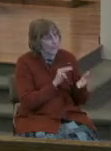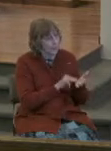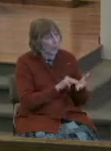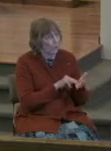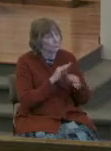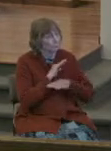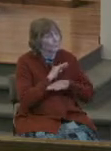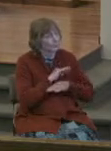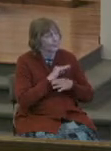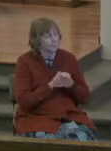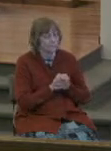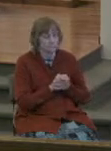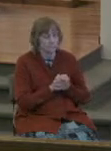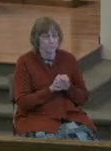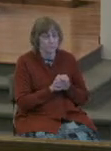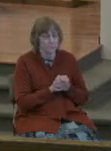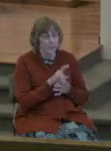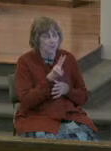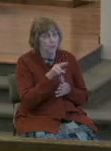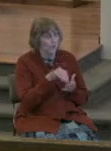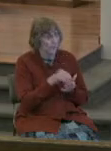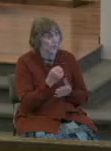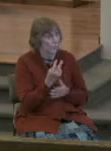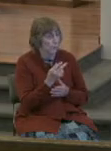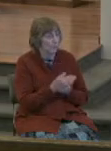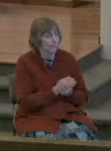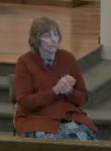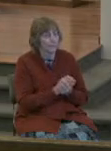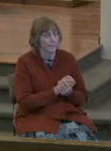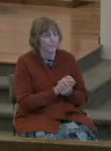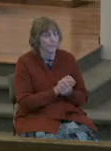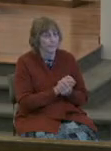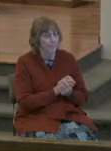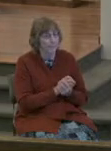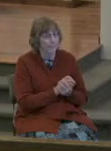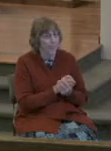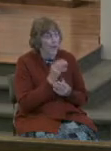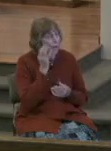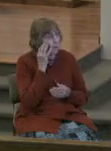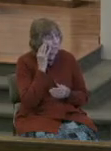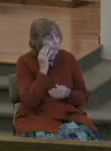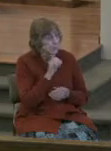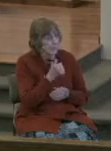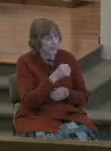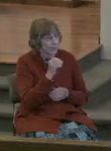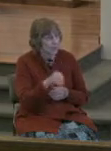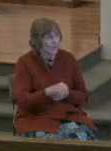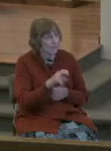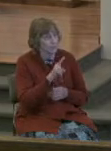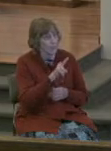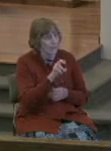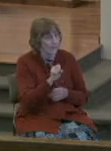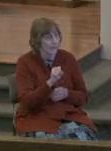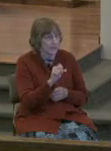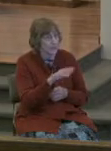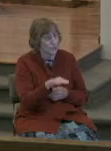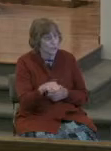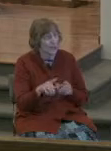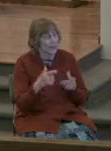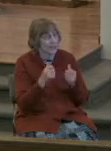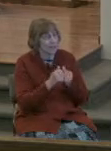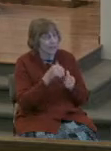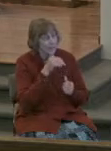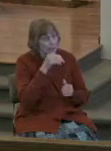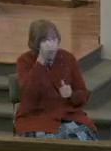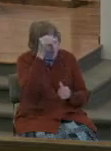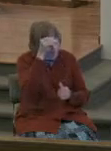further. In 2012, we know that 10% of U.S. children lived with a parent that